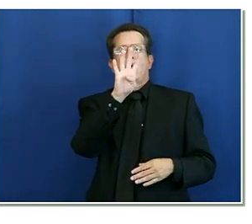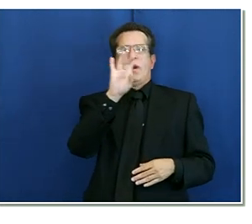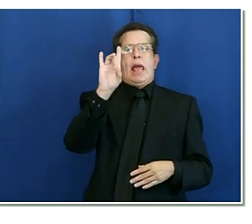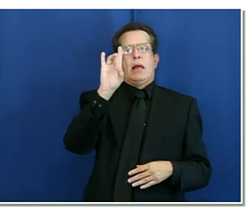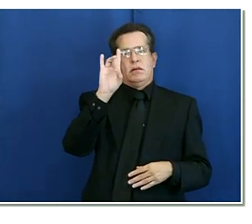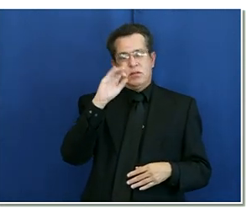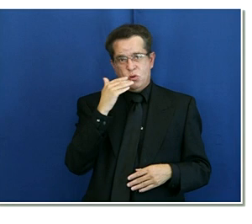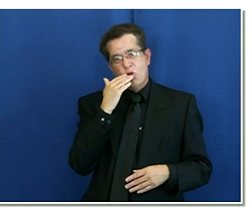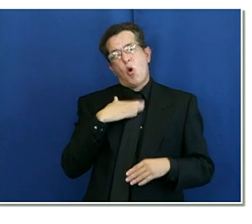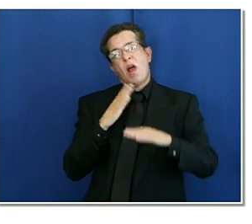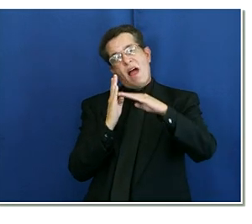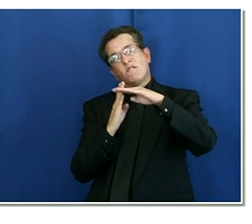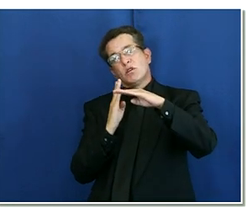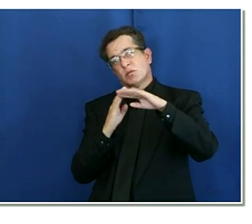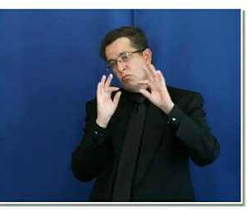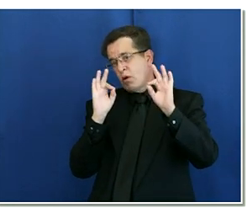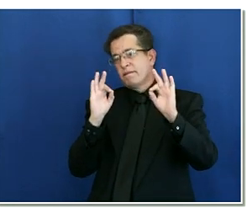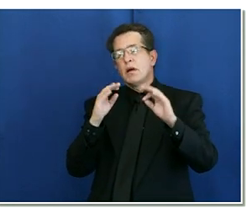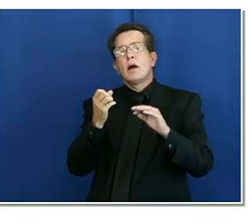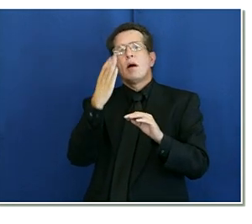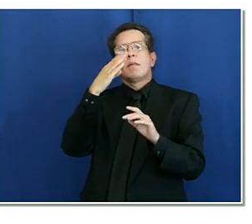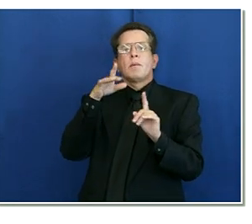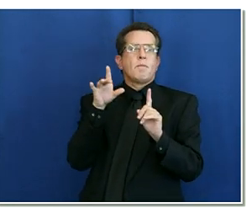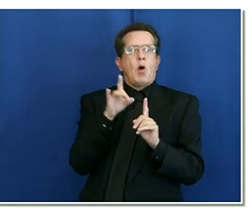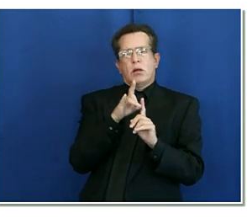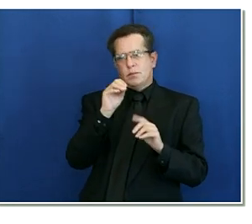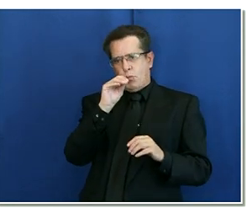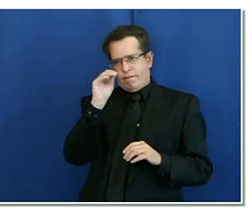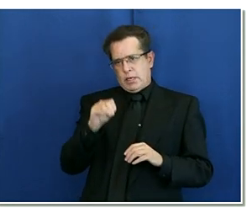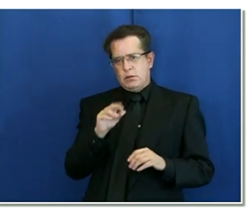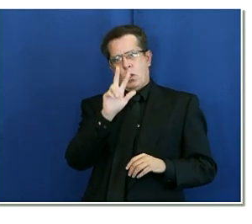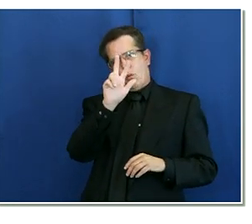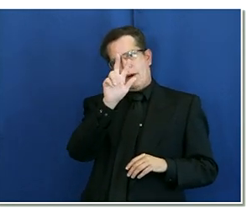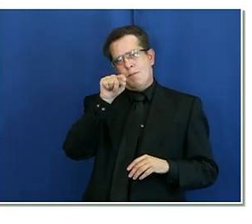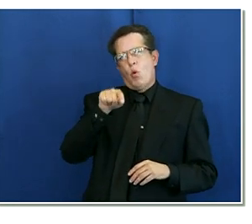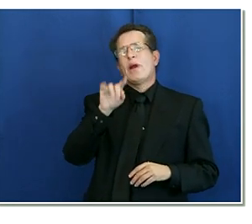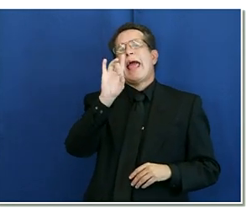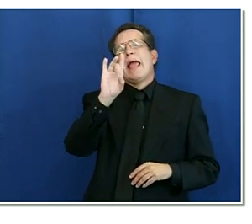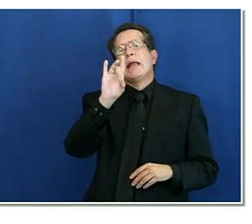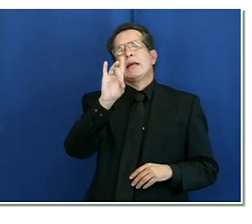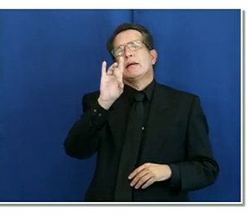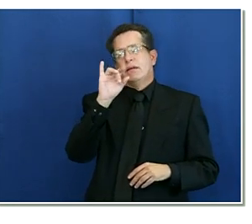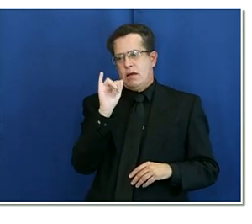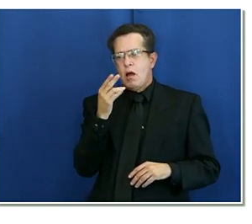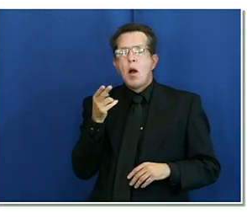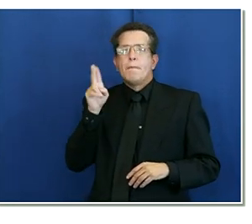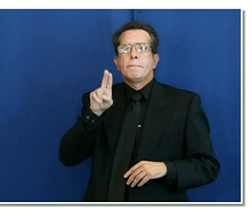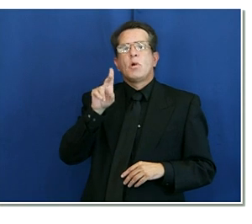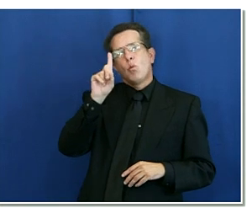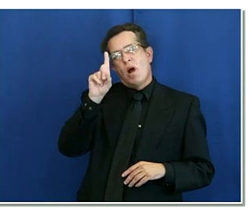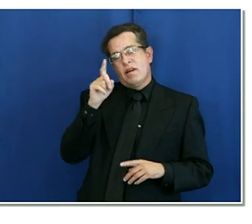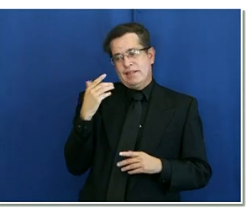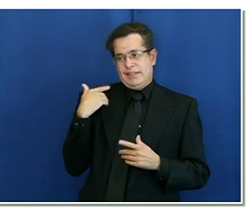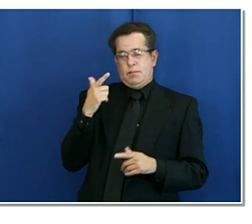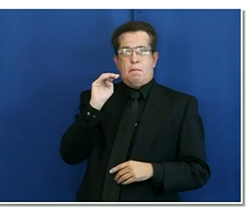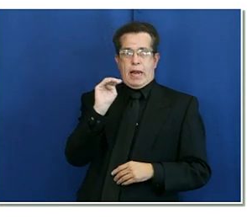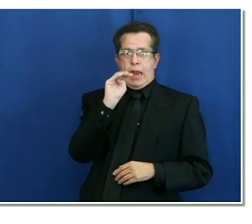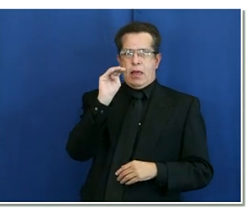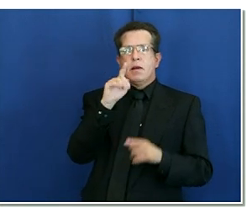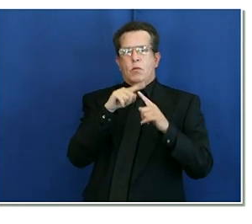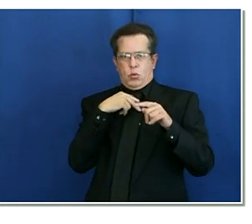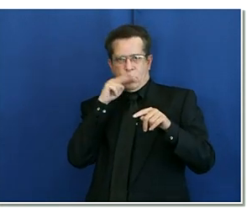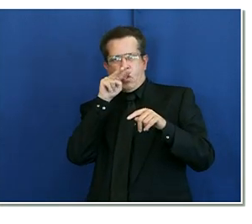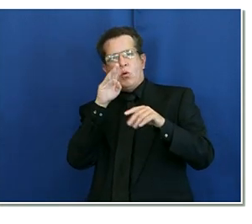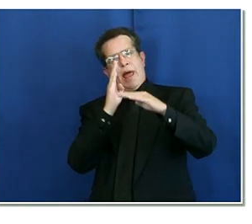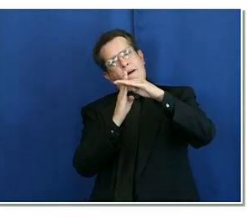6,648, our 7-day average. Percentage of positive 3.8, up 0.1. From where we were on Monday. Again, this is a